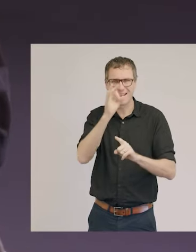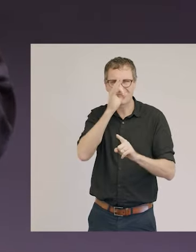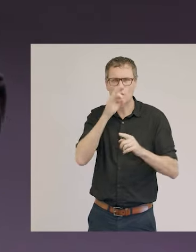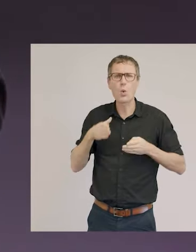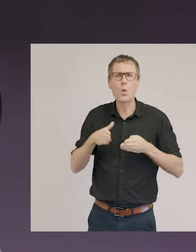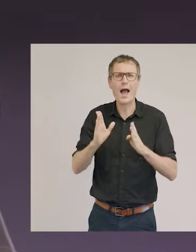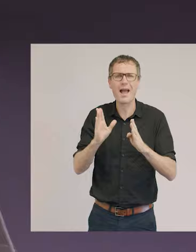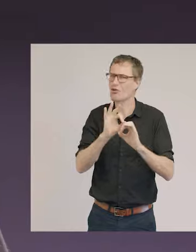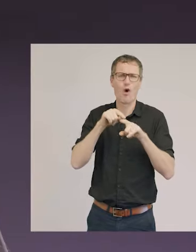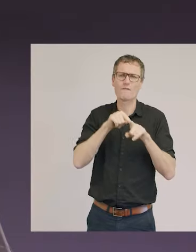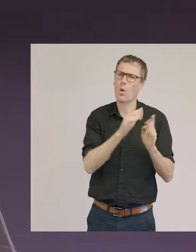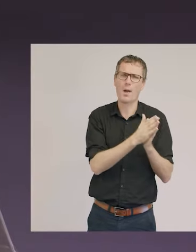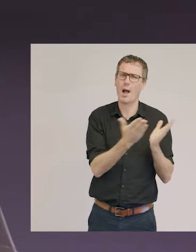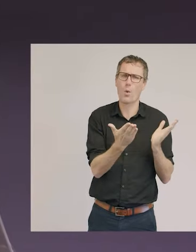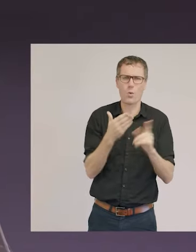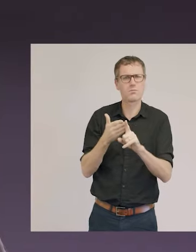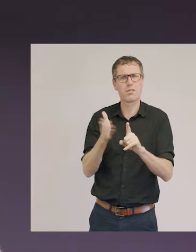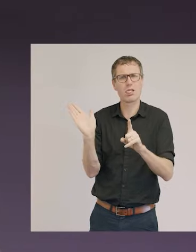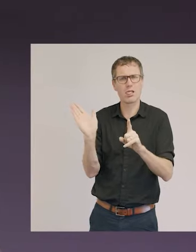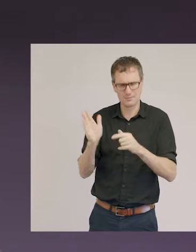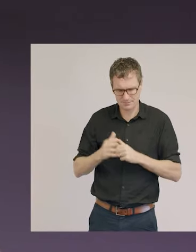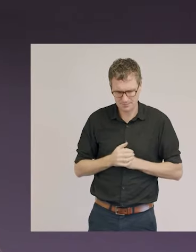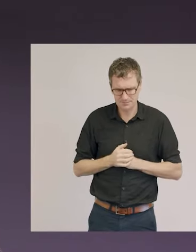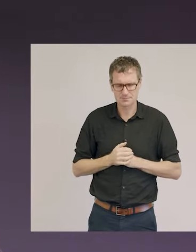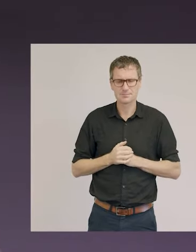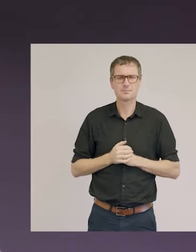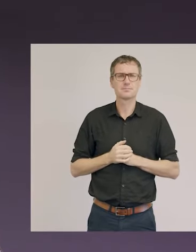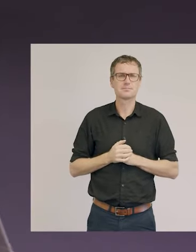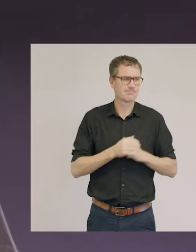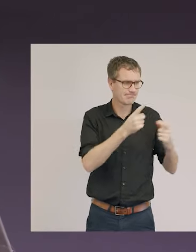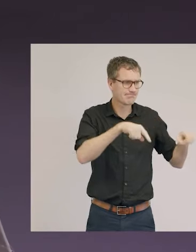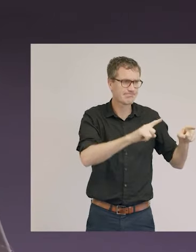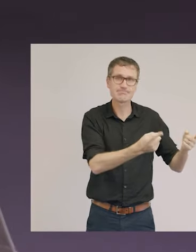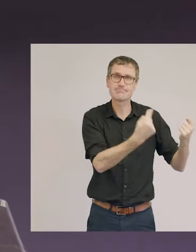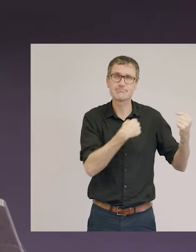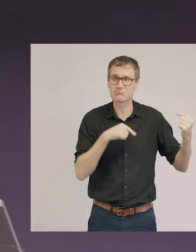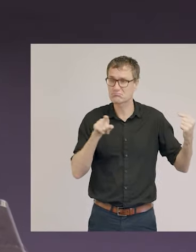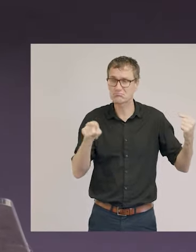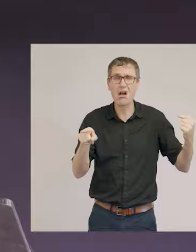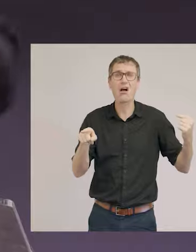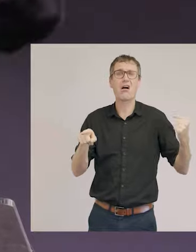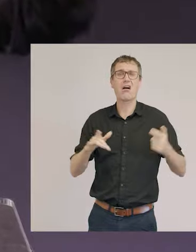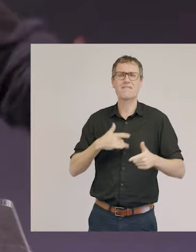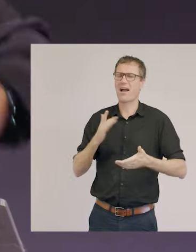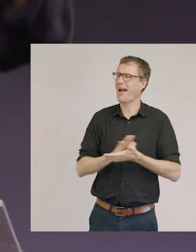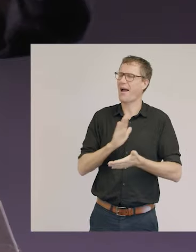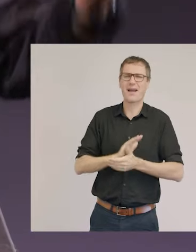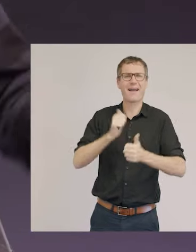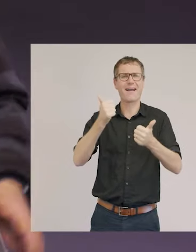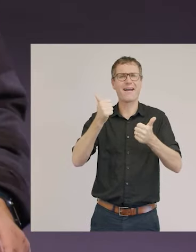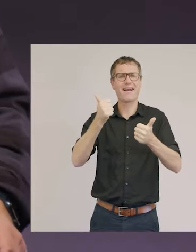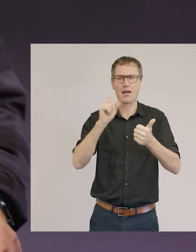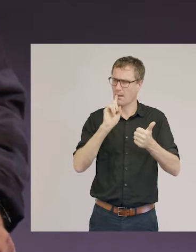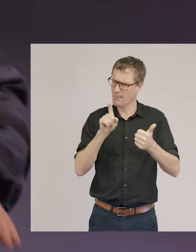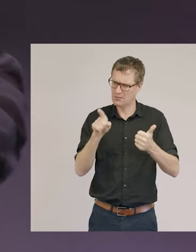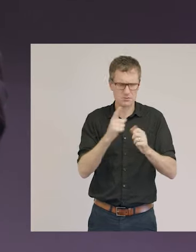that was not a biblical sexual lifestyle. And they said that the thing is that this person now says that they're happier than they've